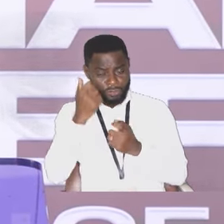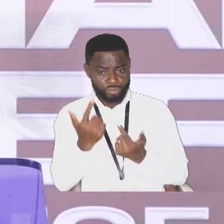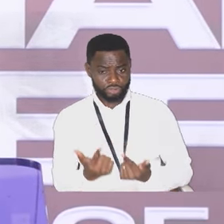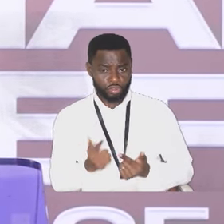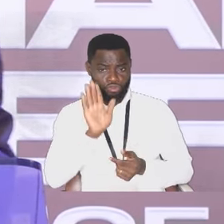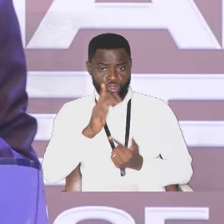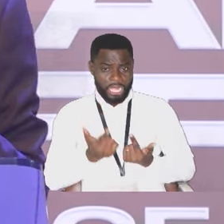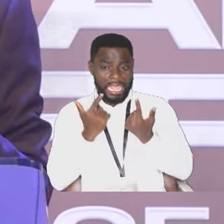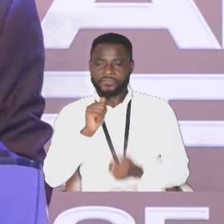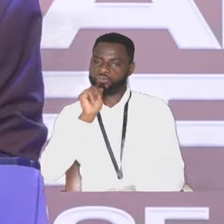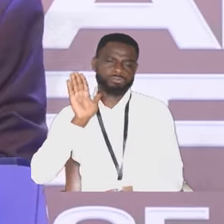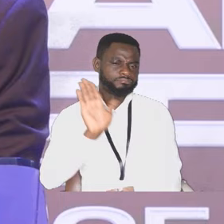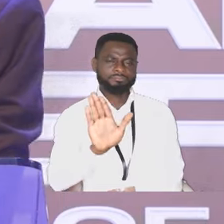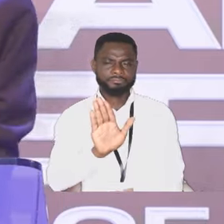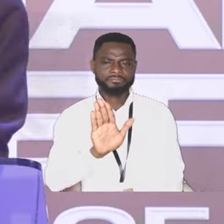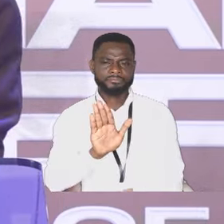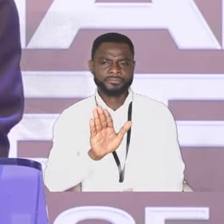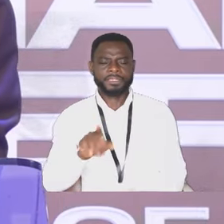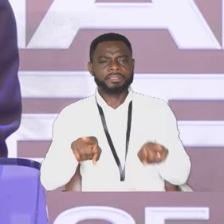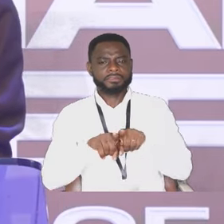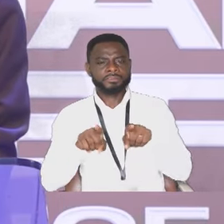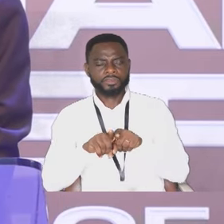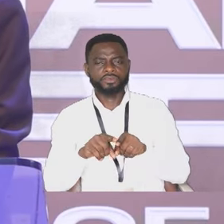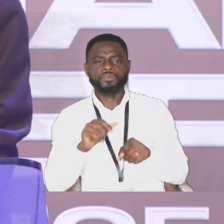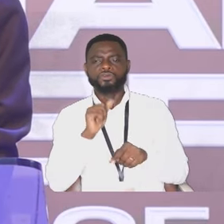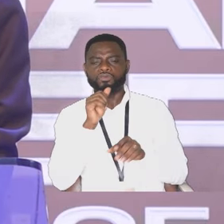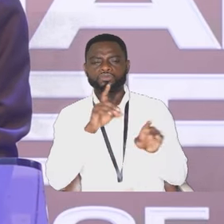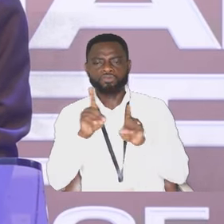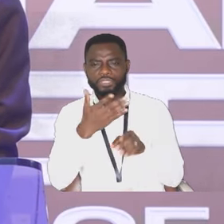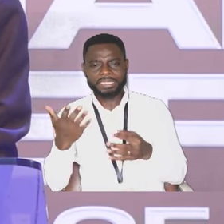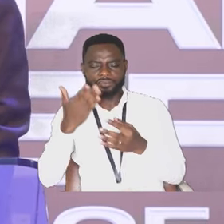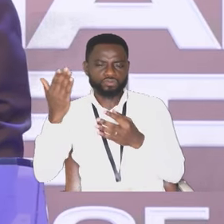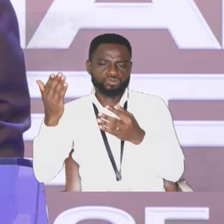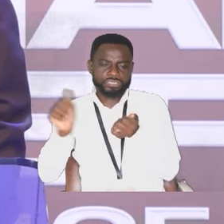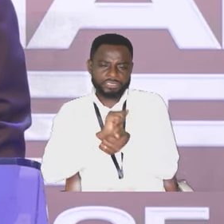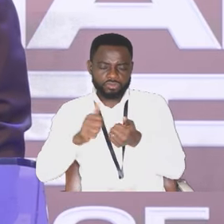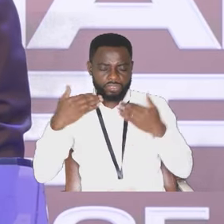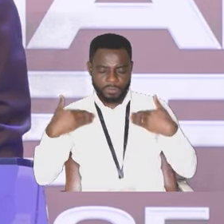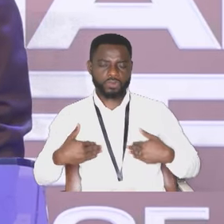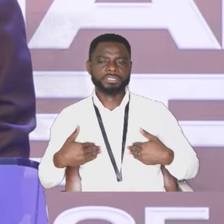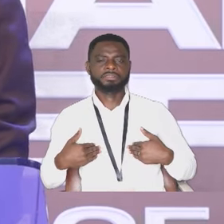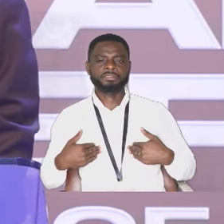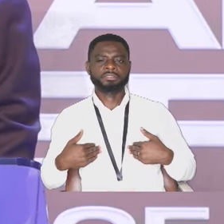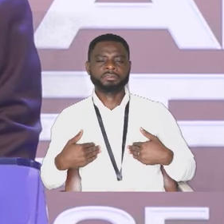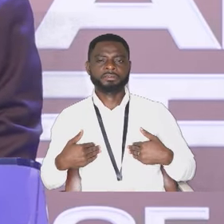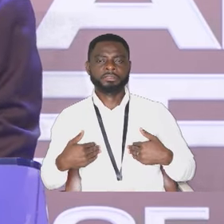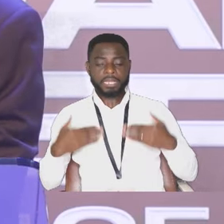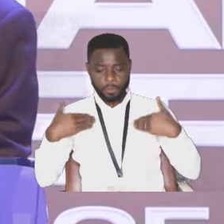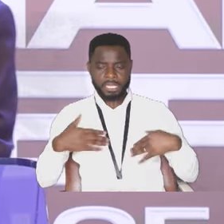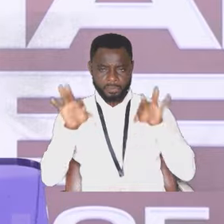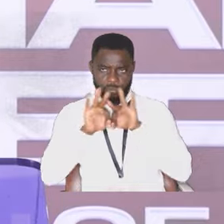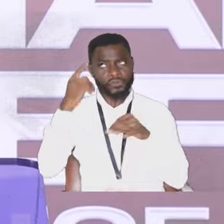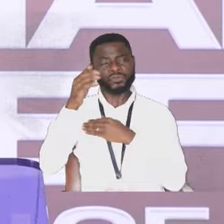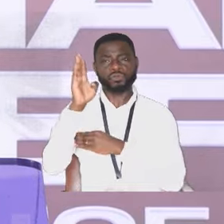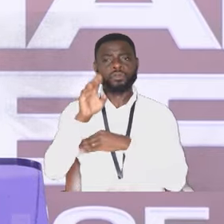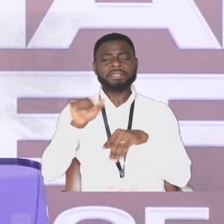belong to you. And then you don't also do things to discredit the body. So the body matters so much. But at the